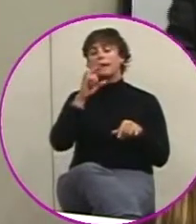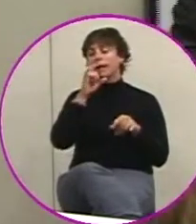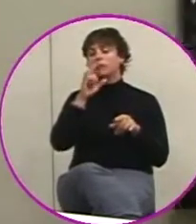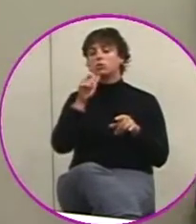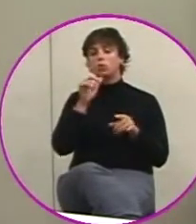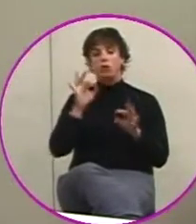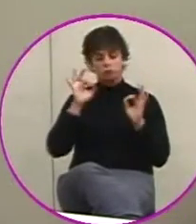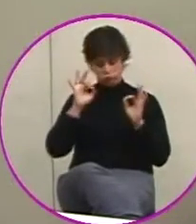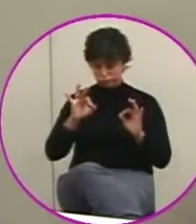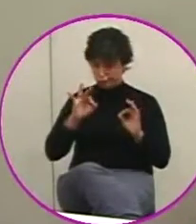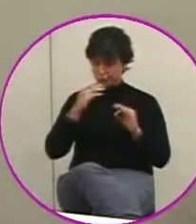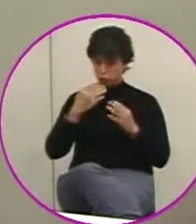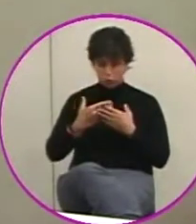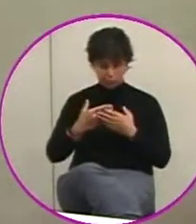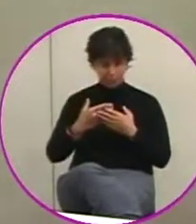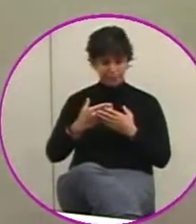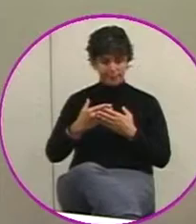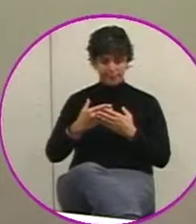they're good, they're